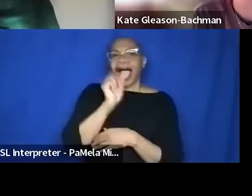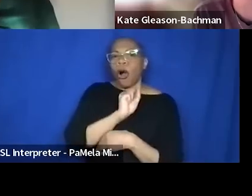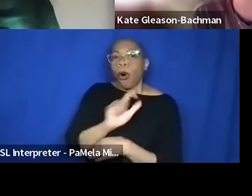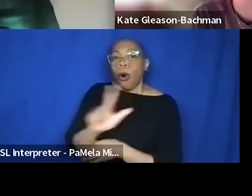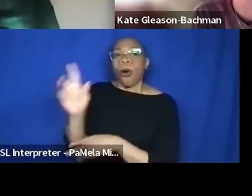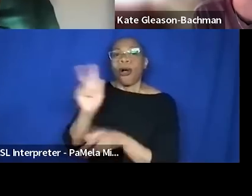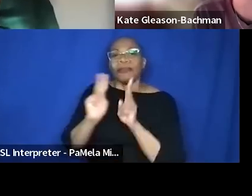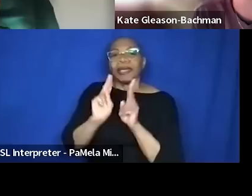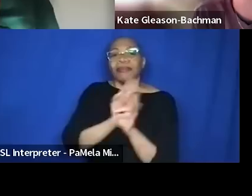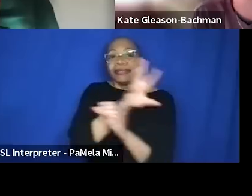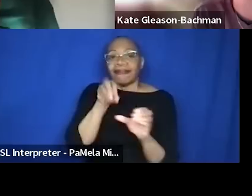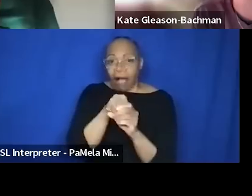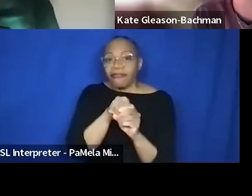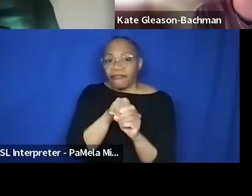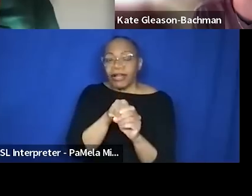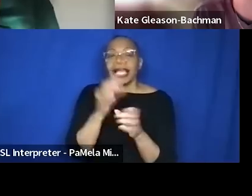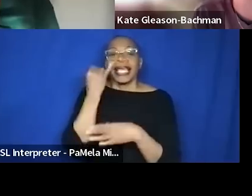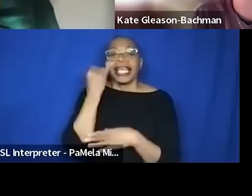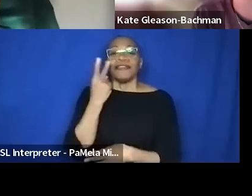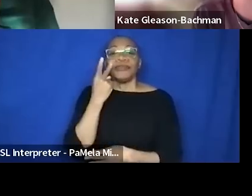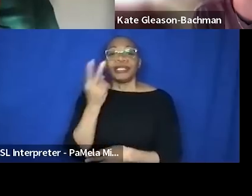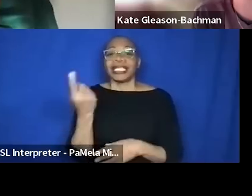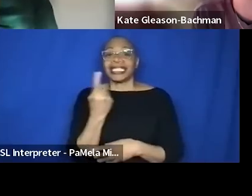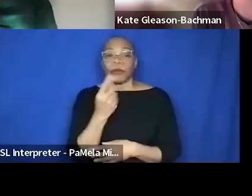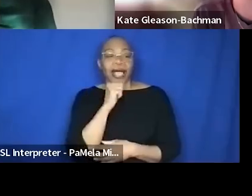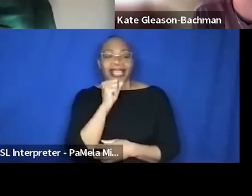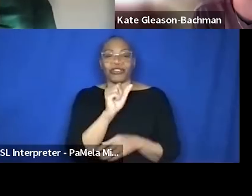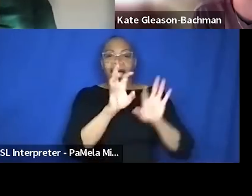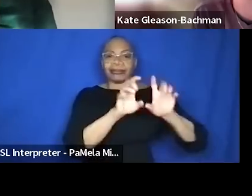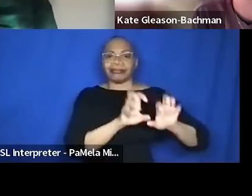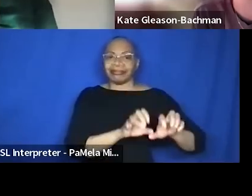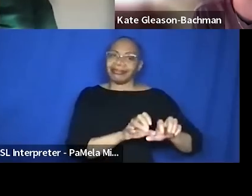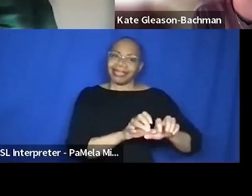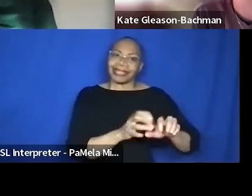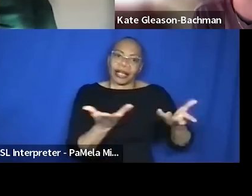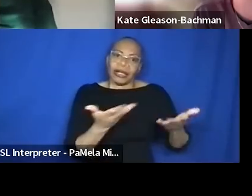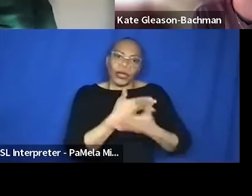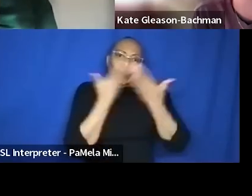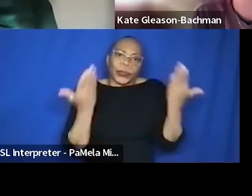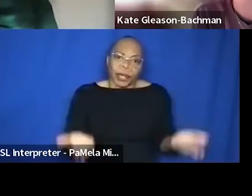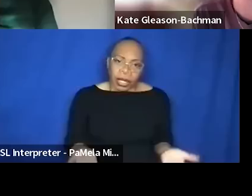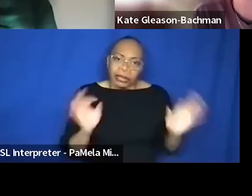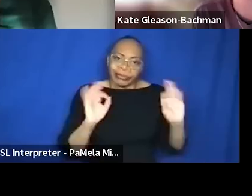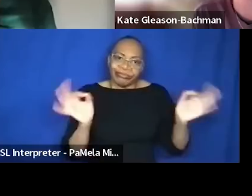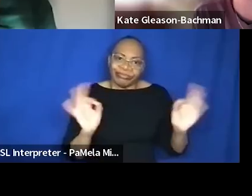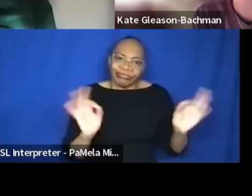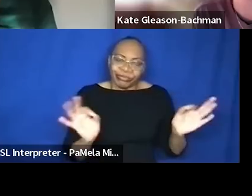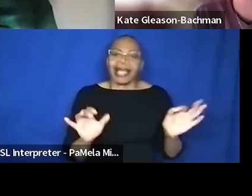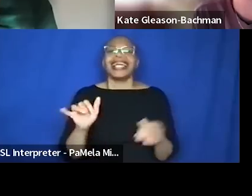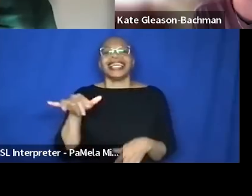of it. So if you see somebody and don't put it in, it's kind of almost useless, right? Well, yeah, that's why we try